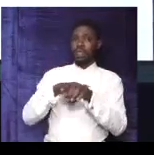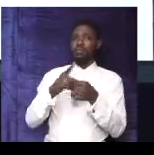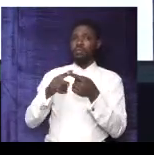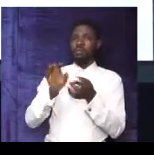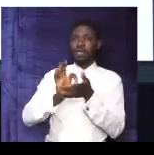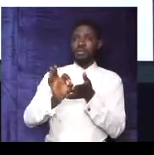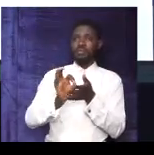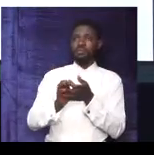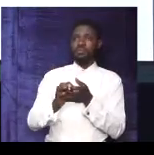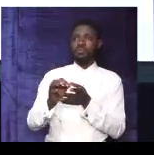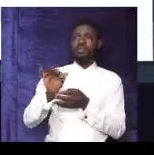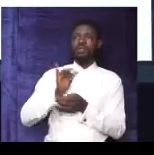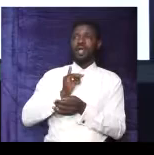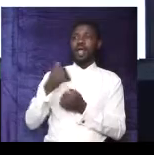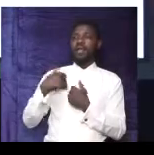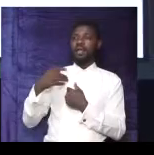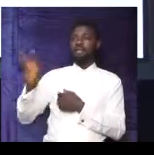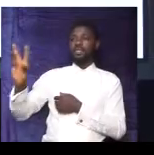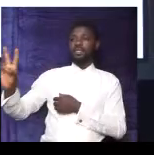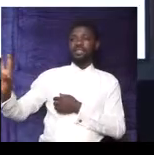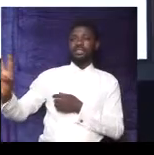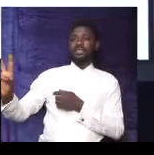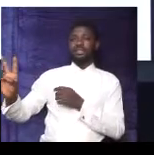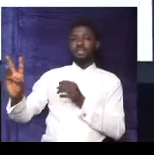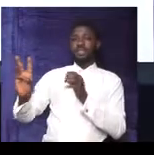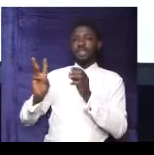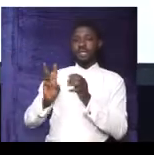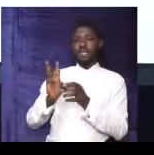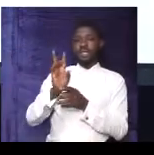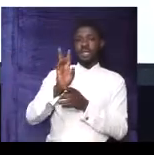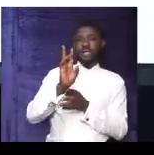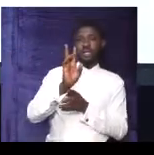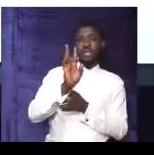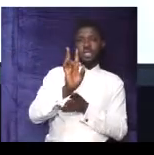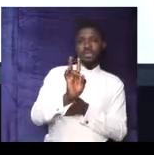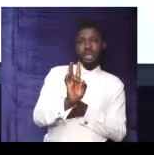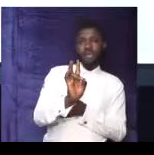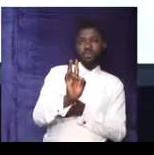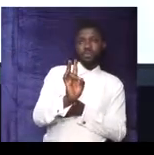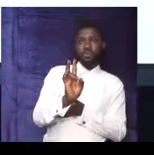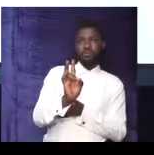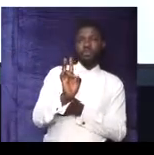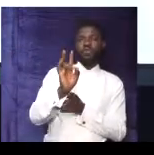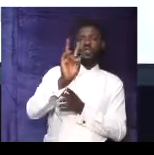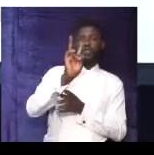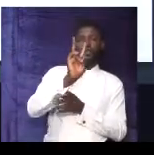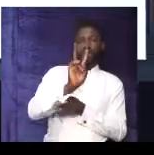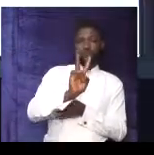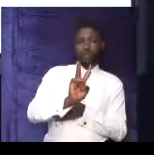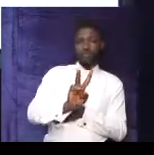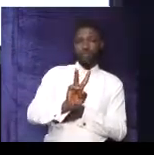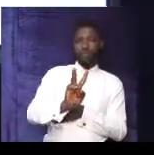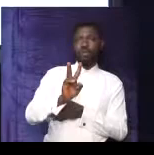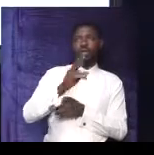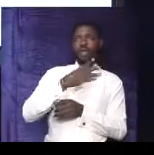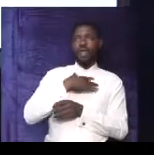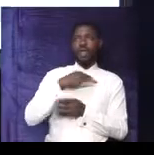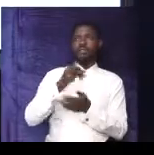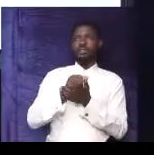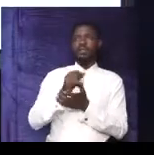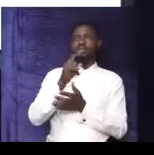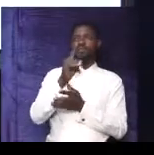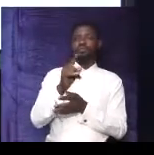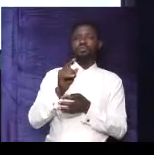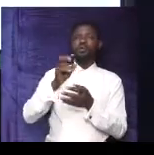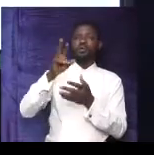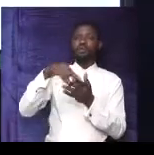time to count. Here I have 6 dots. Here I have 1, 2, 3, 4, 5, 6, 7, 7. And here I have 2 dots. And that,